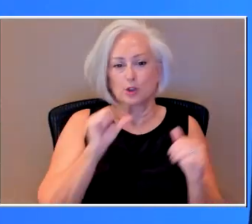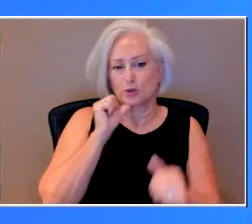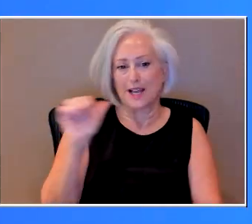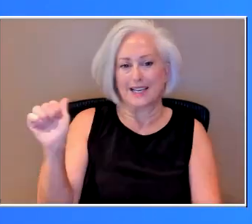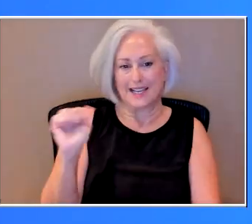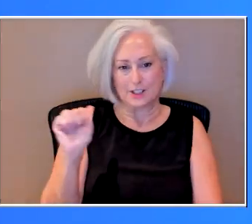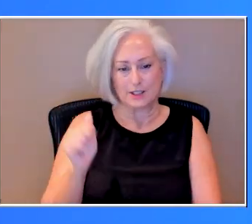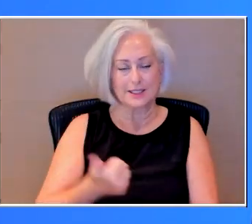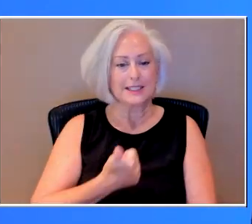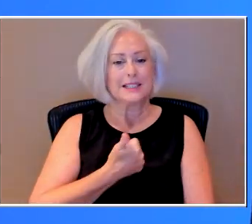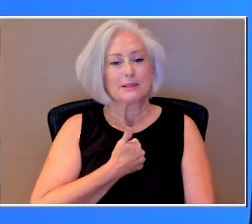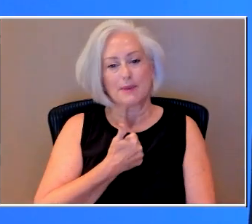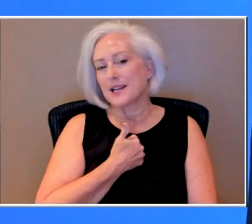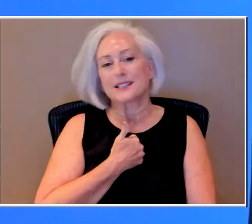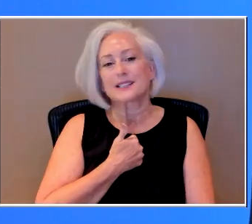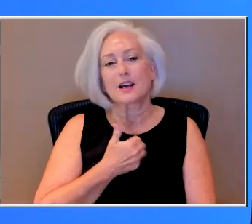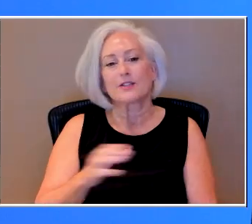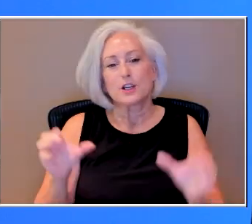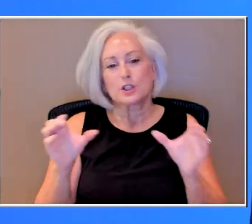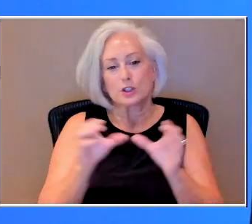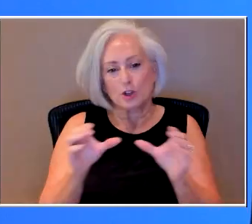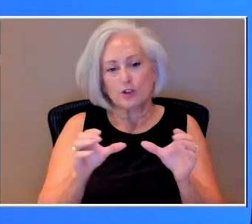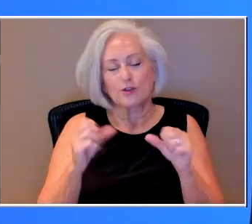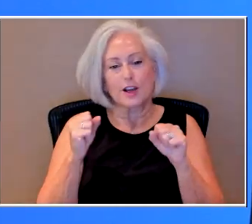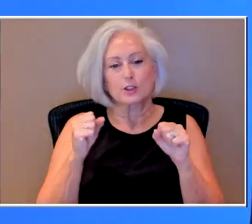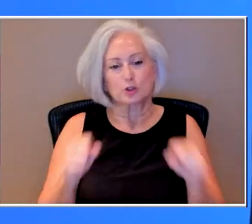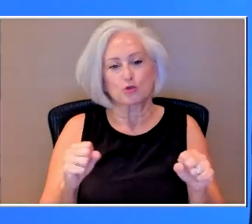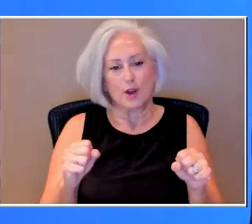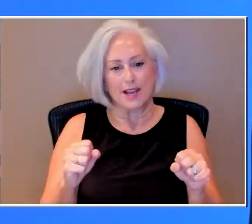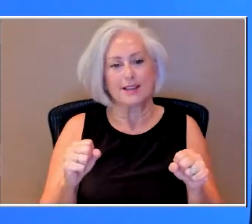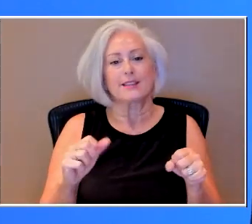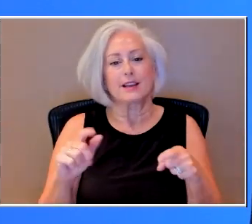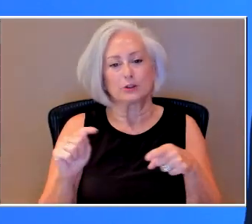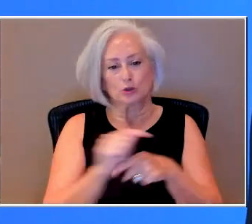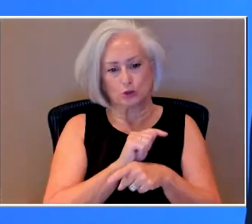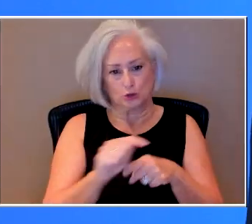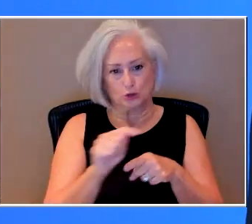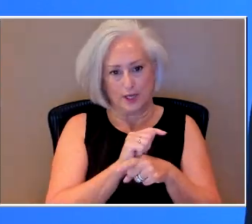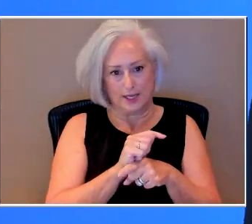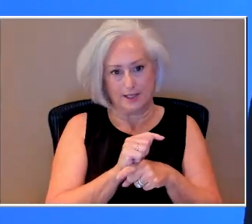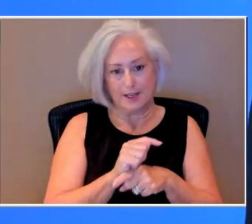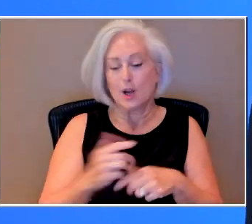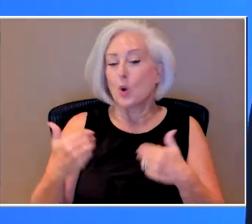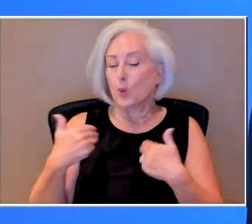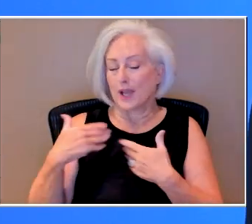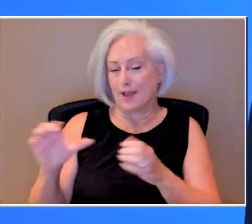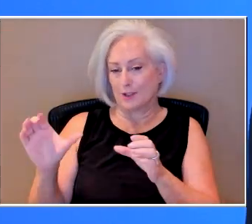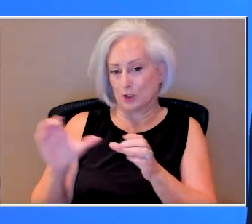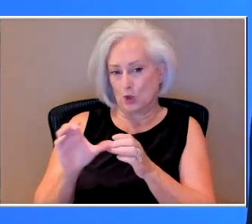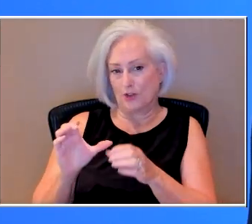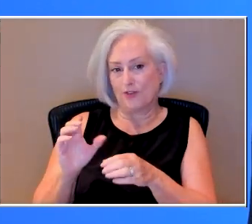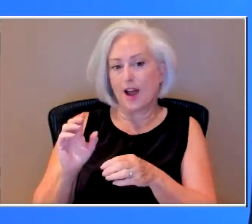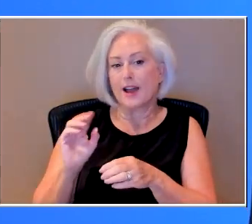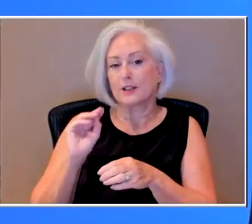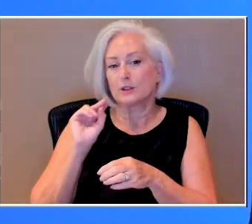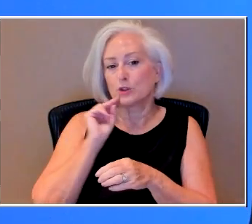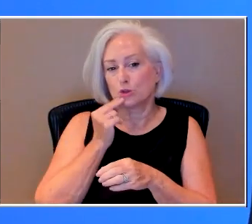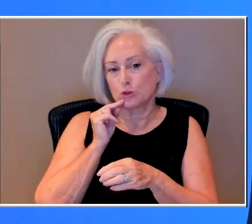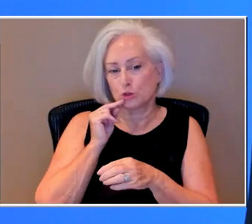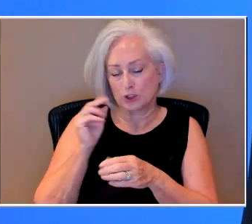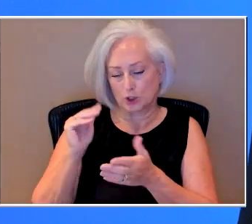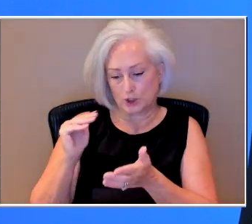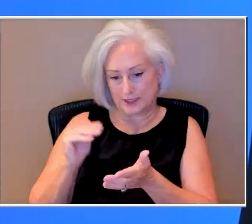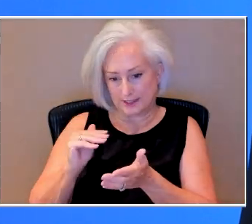conditioning specialist. We do have certified nutritionists. And for them, they